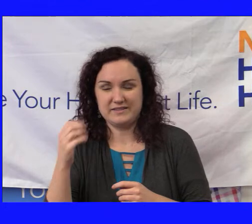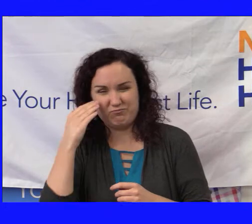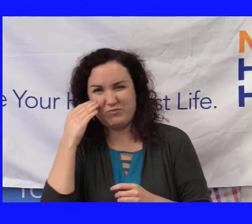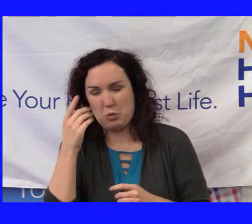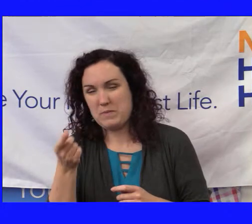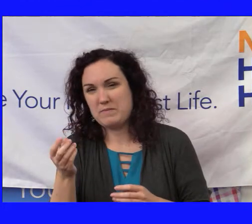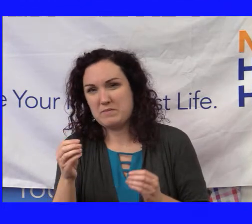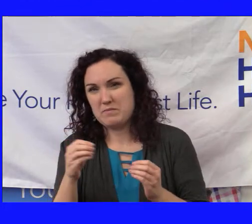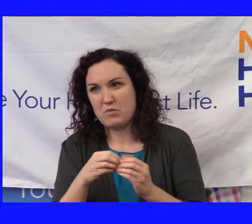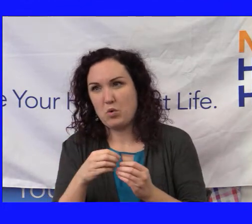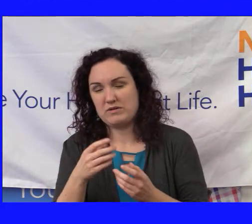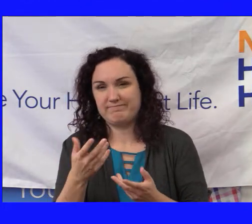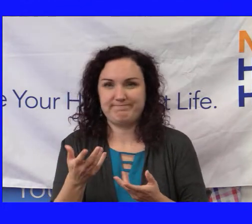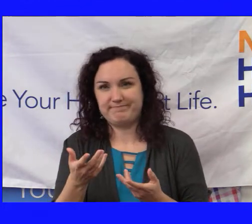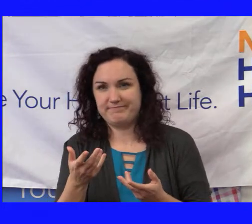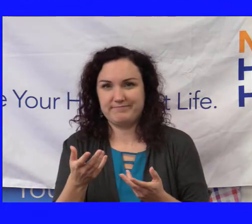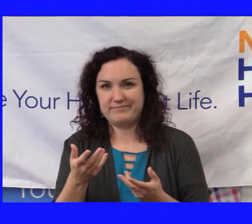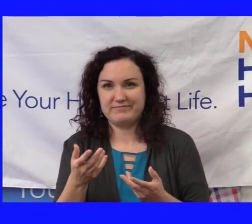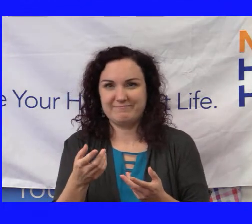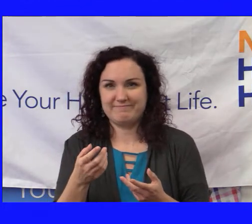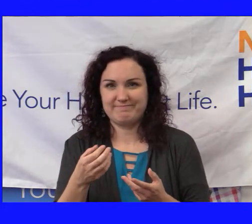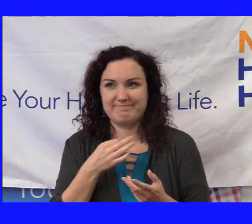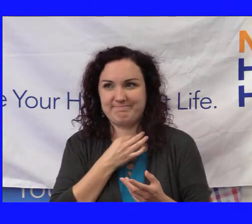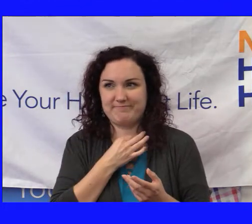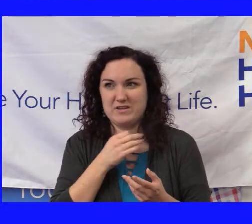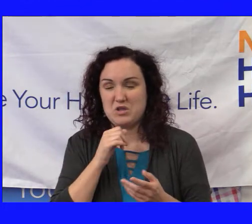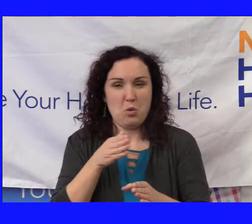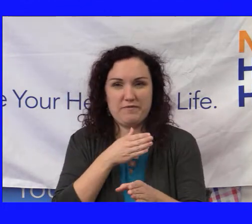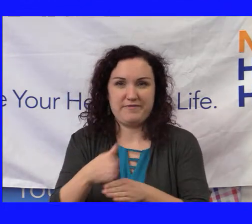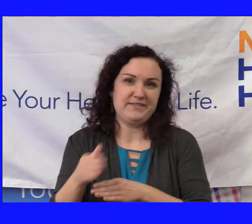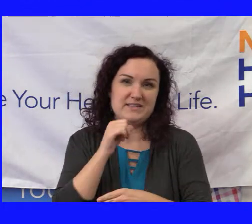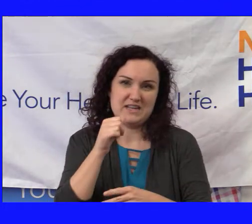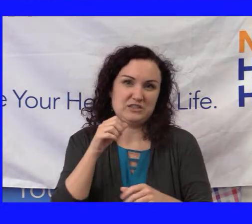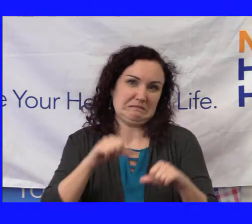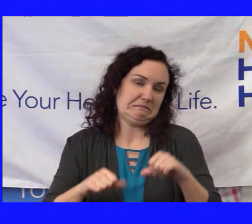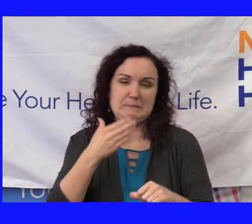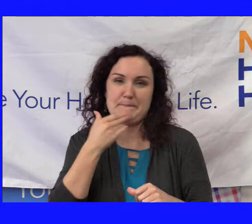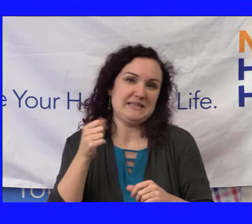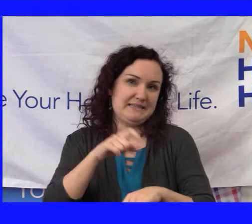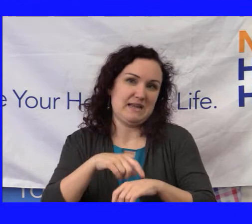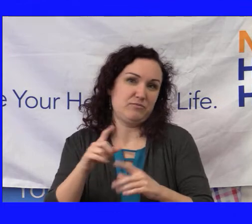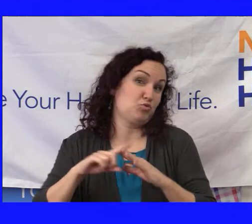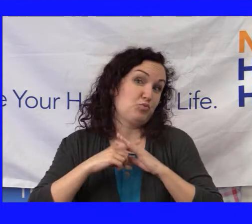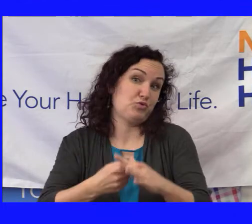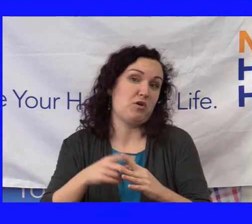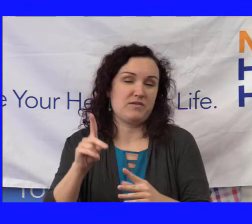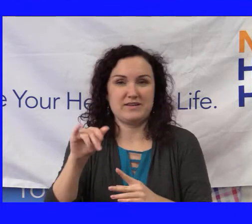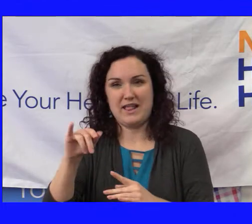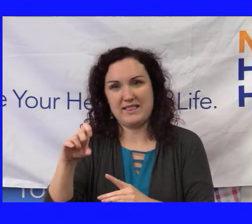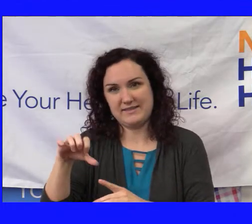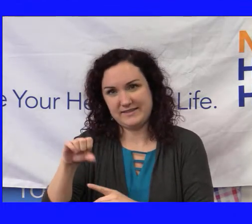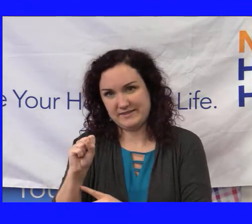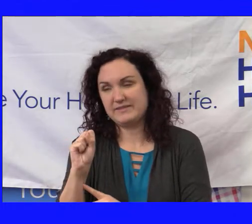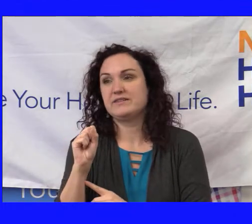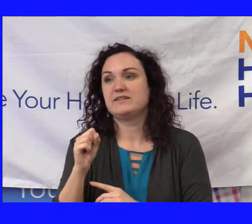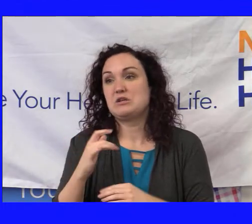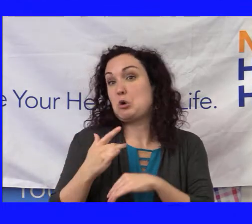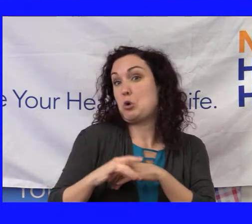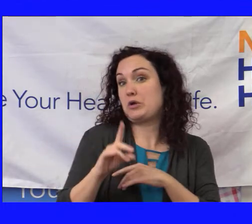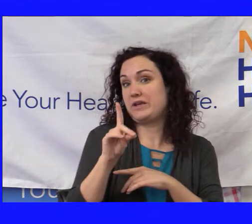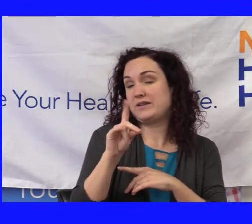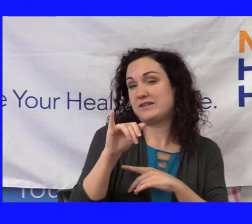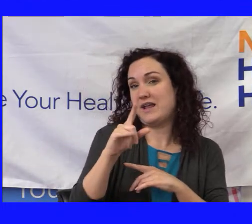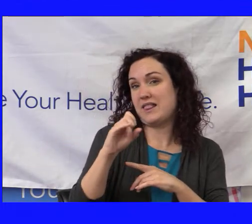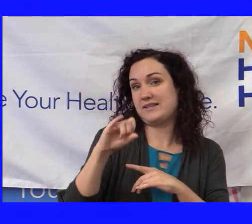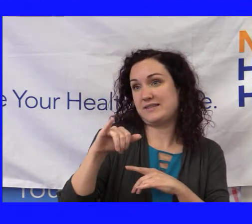as you know, more a question of the whole field is not sure when is the best time to start dialysis with, early